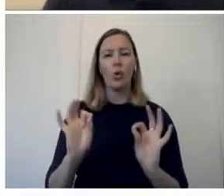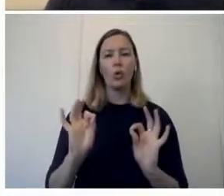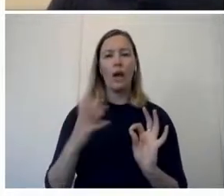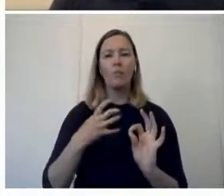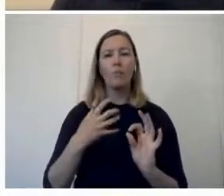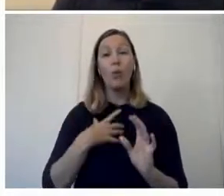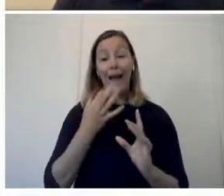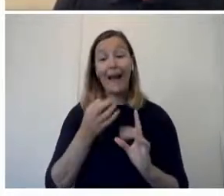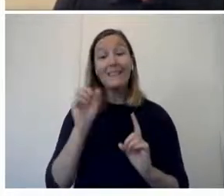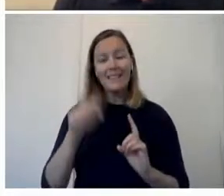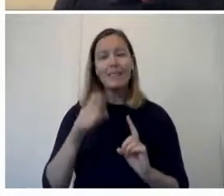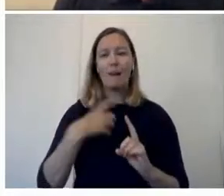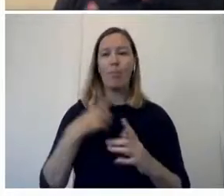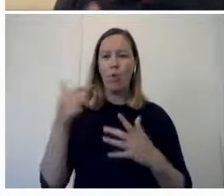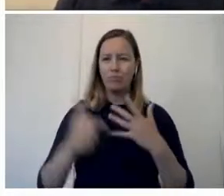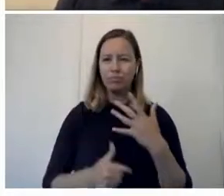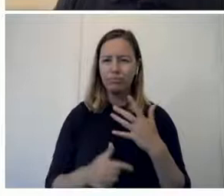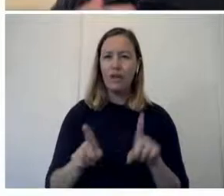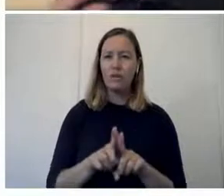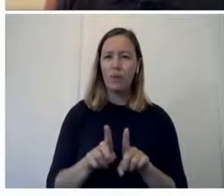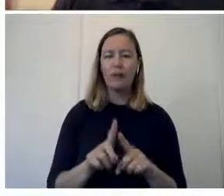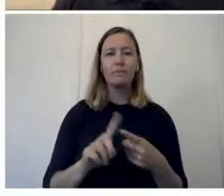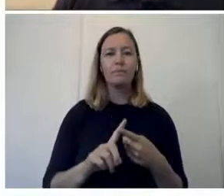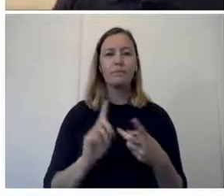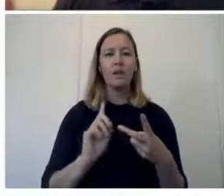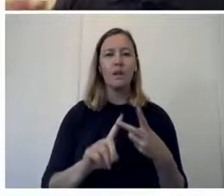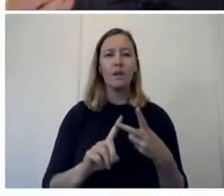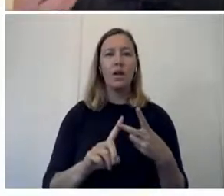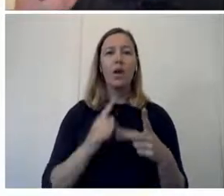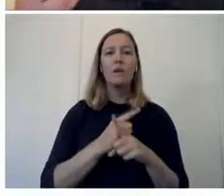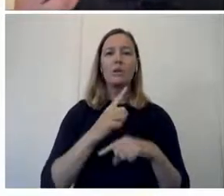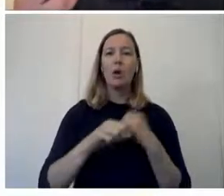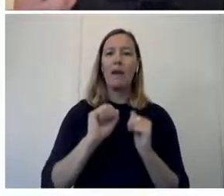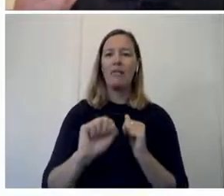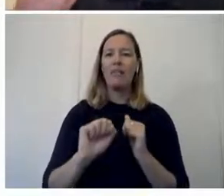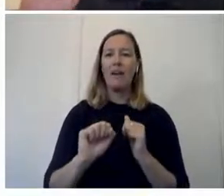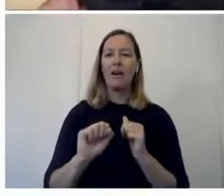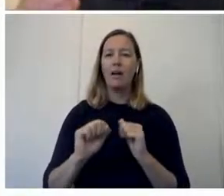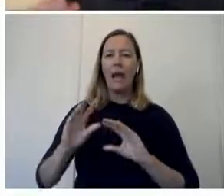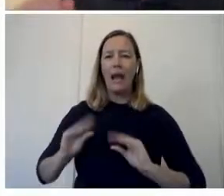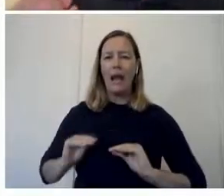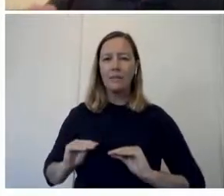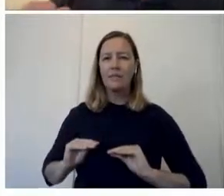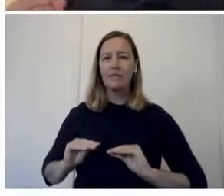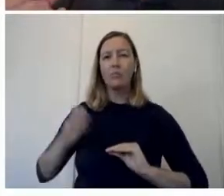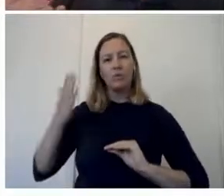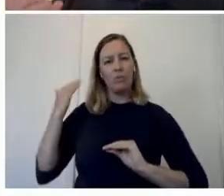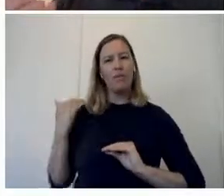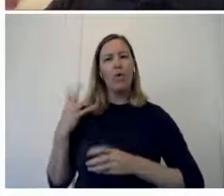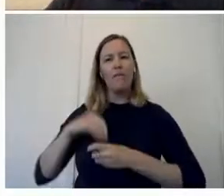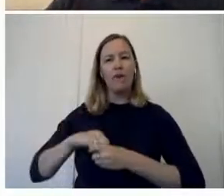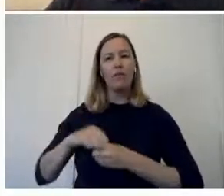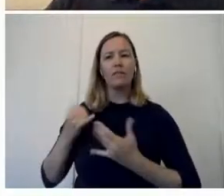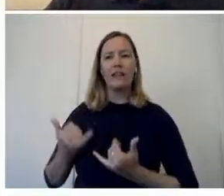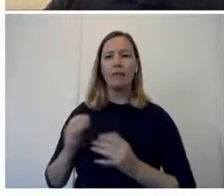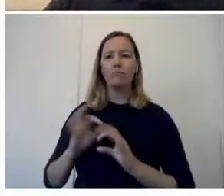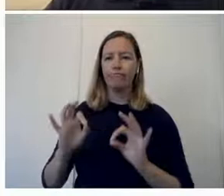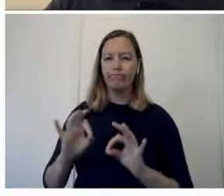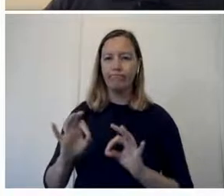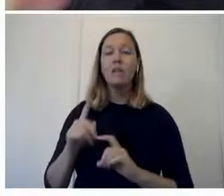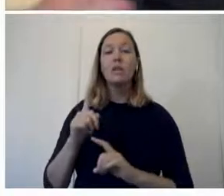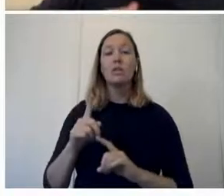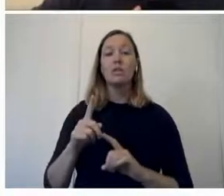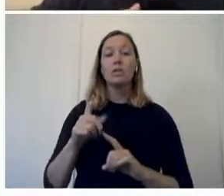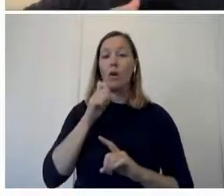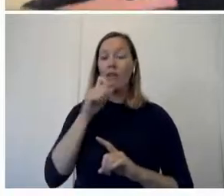not all we ask. We also ask about what we call their lapsed attendance. So arts and cultural activity that they've done